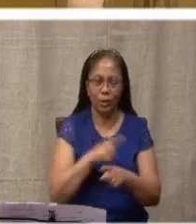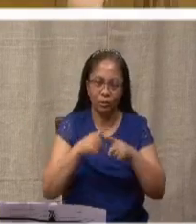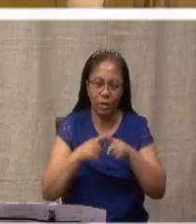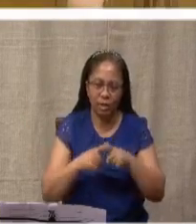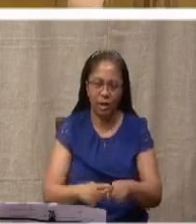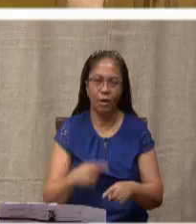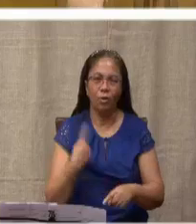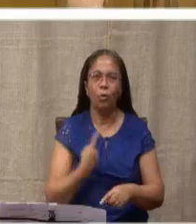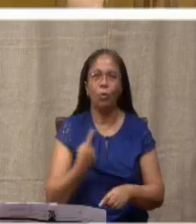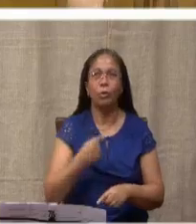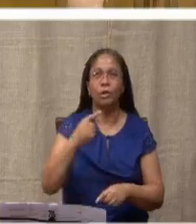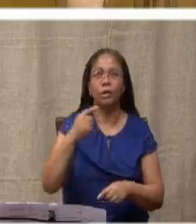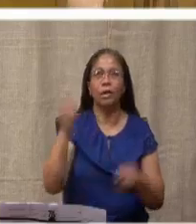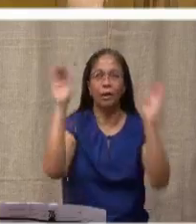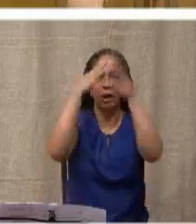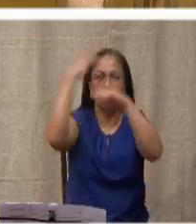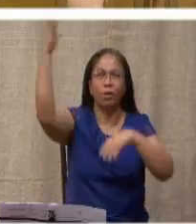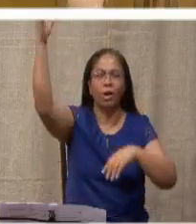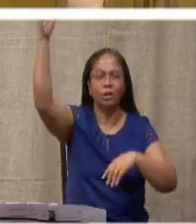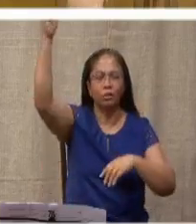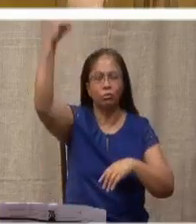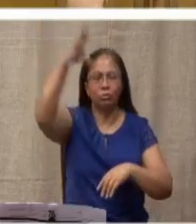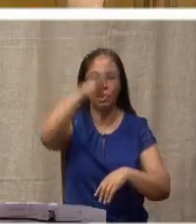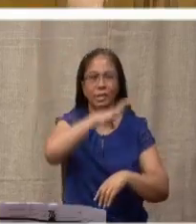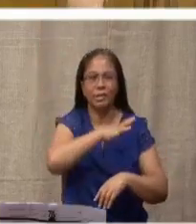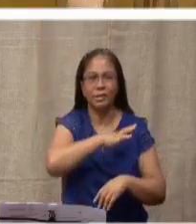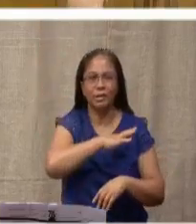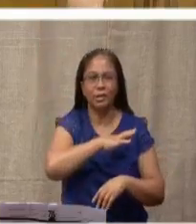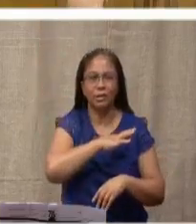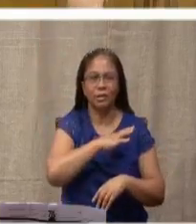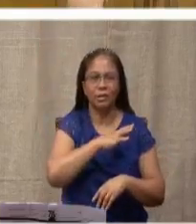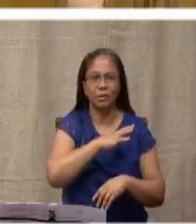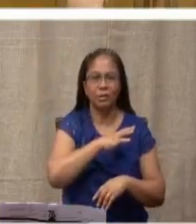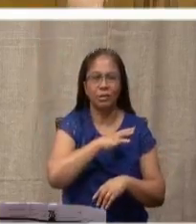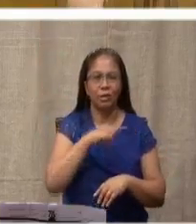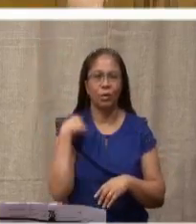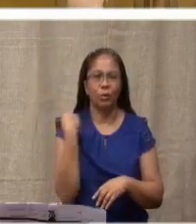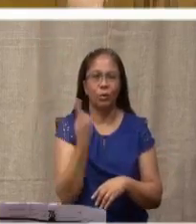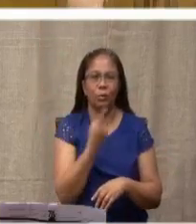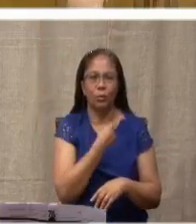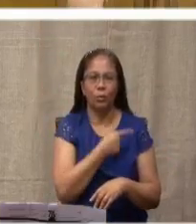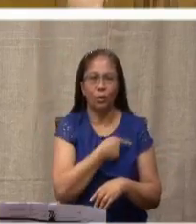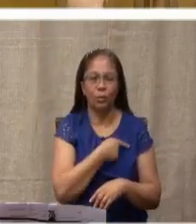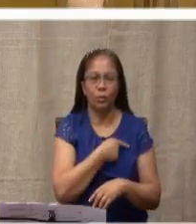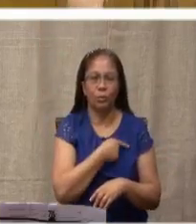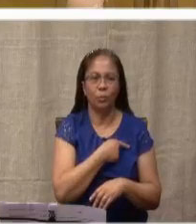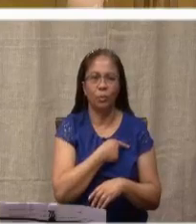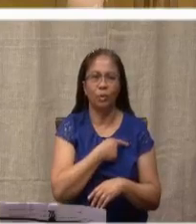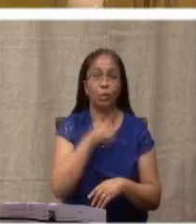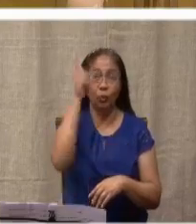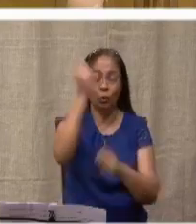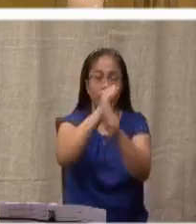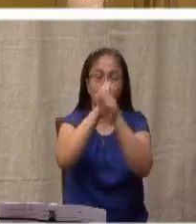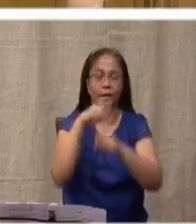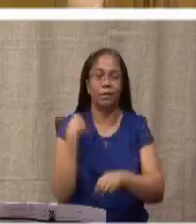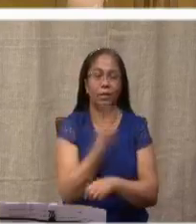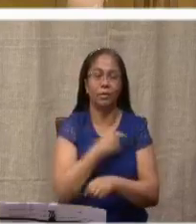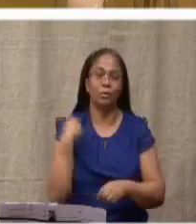solely on the hope of heaven's heavenly grace that they may be defended always by your